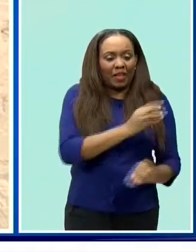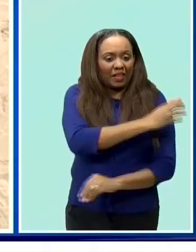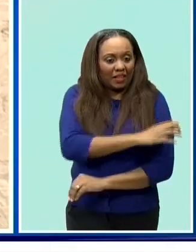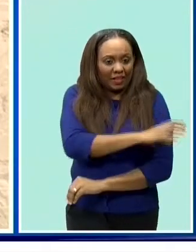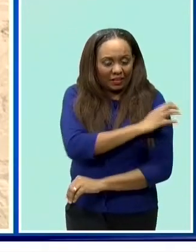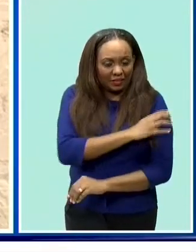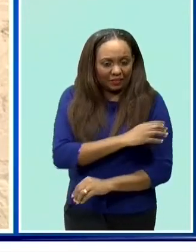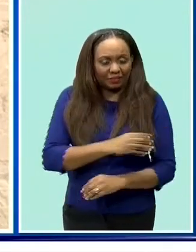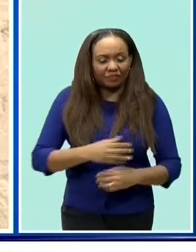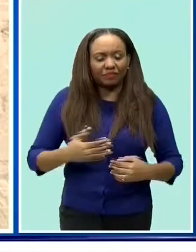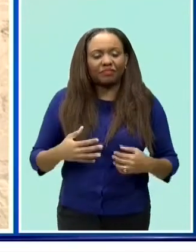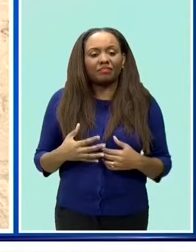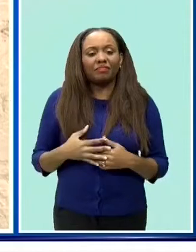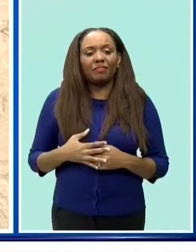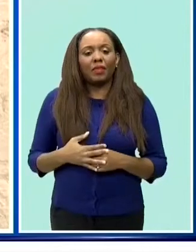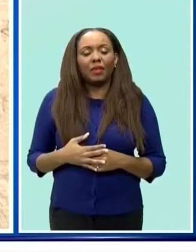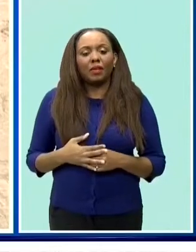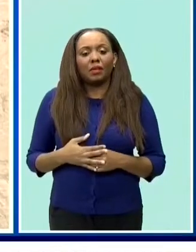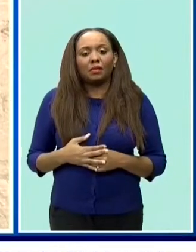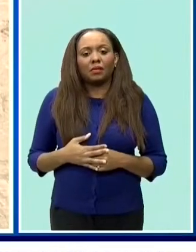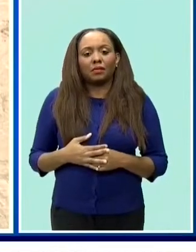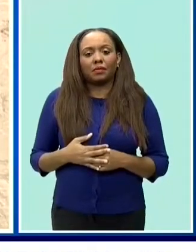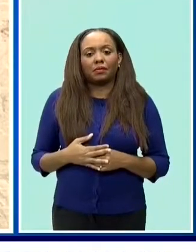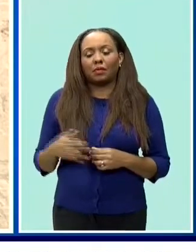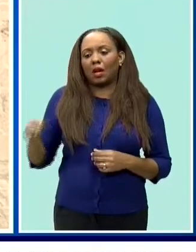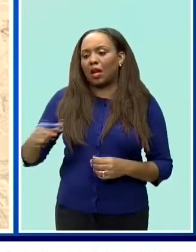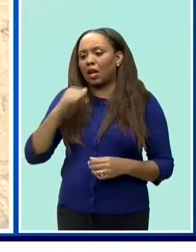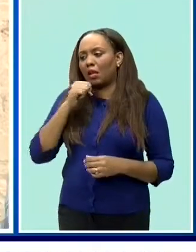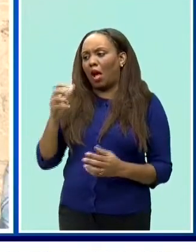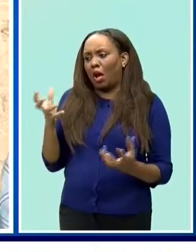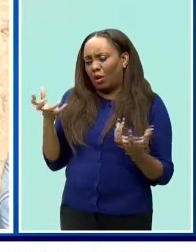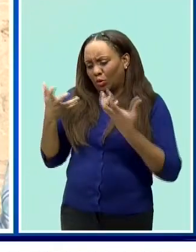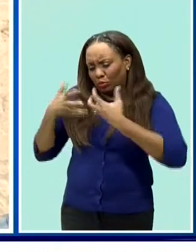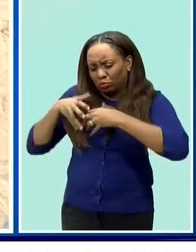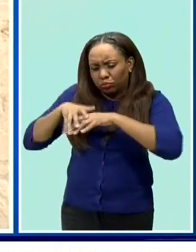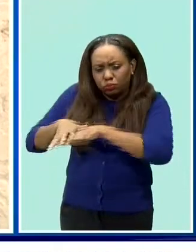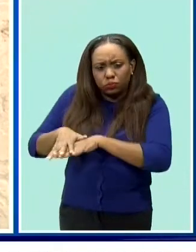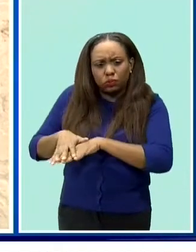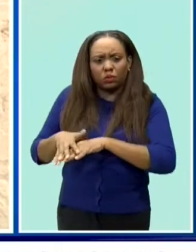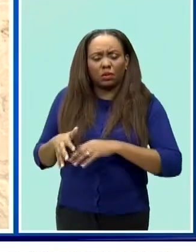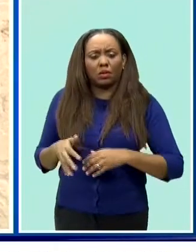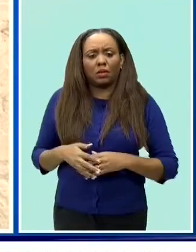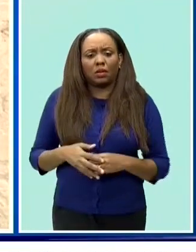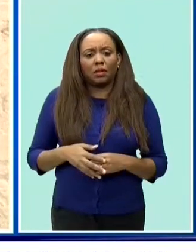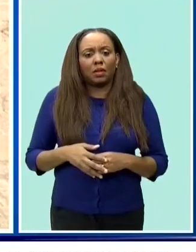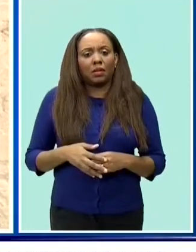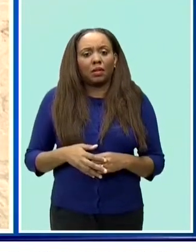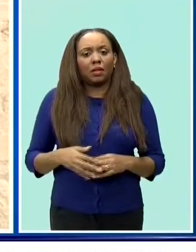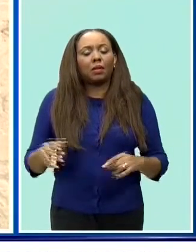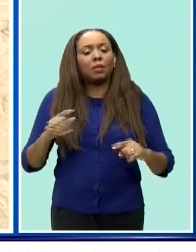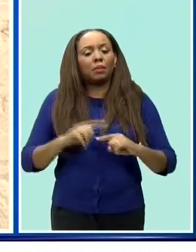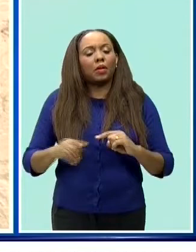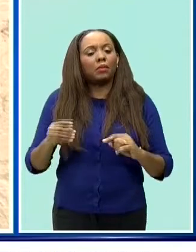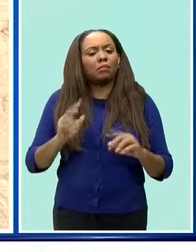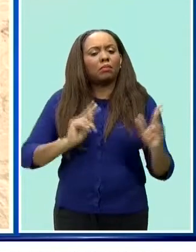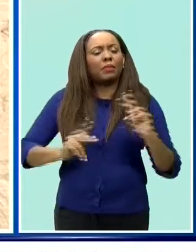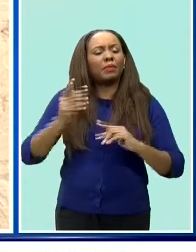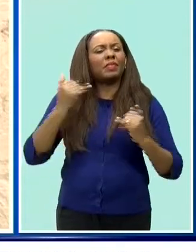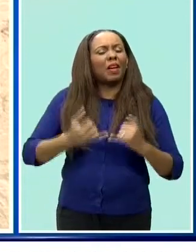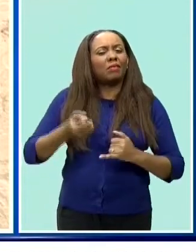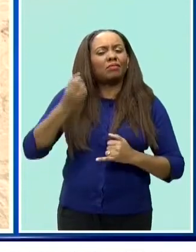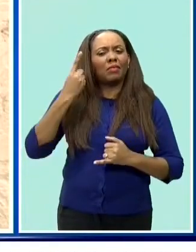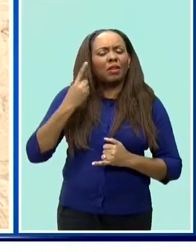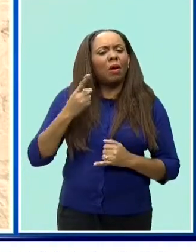is not as obvious at this point in time as we would like, certainly, because it's it's just